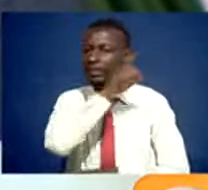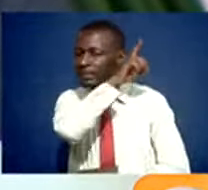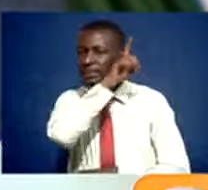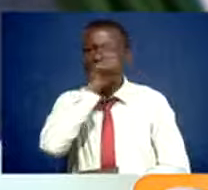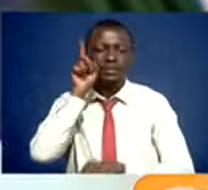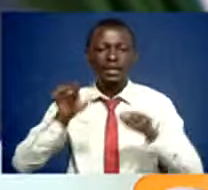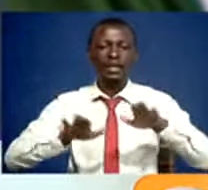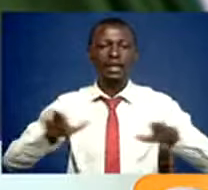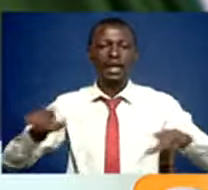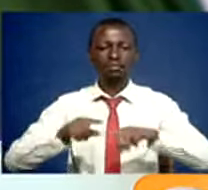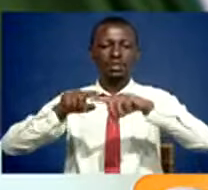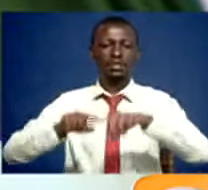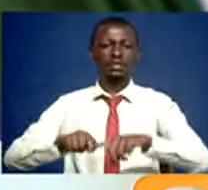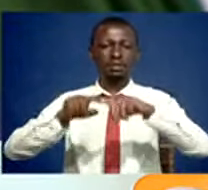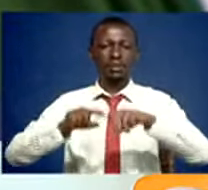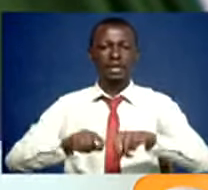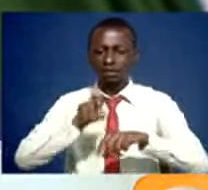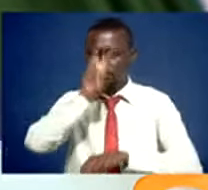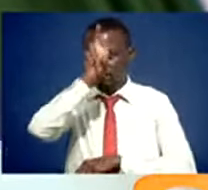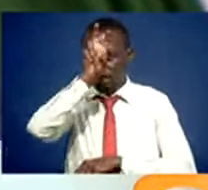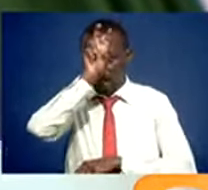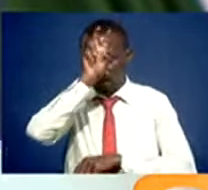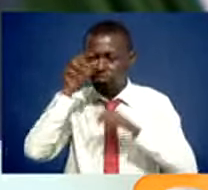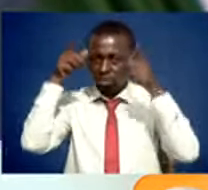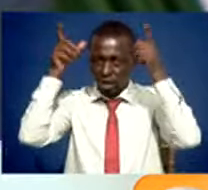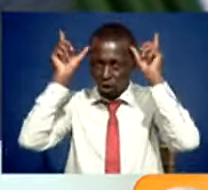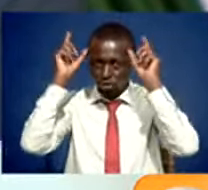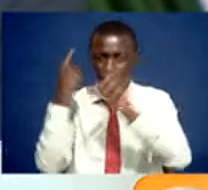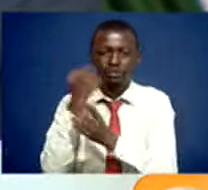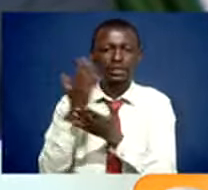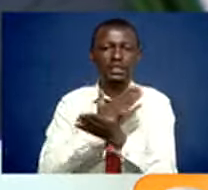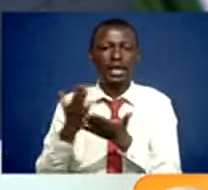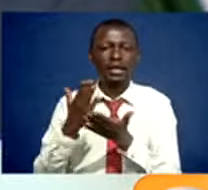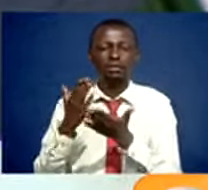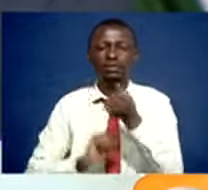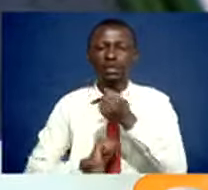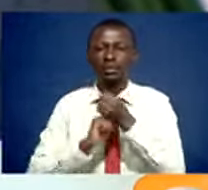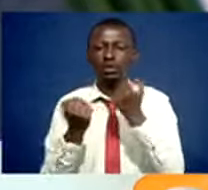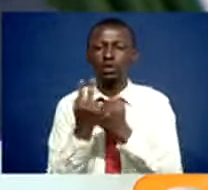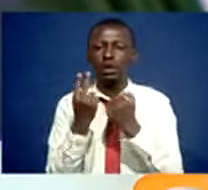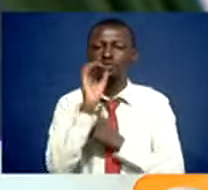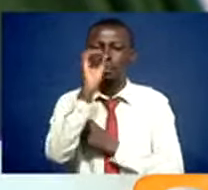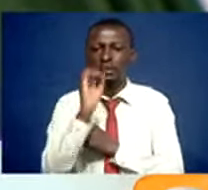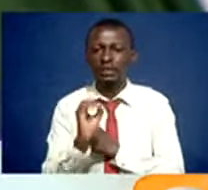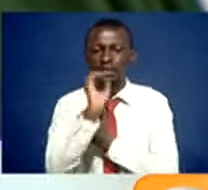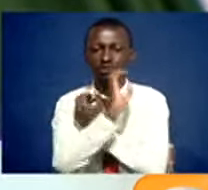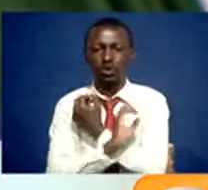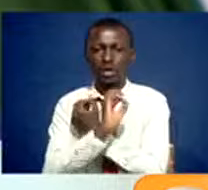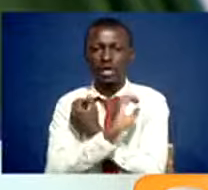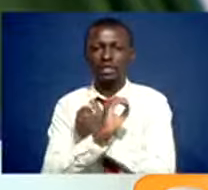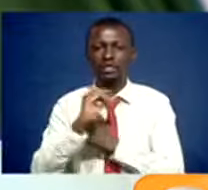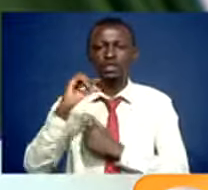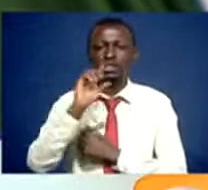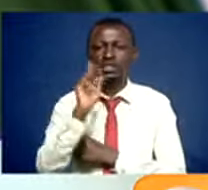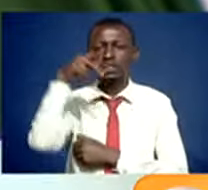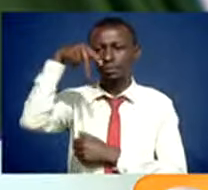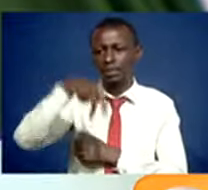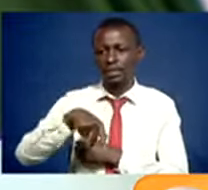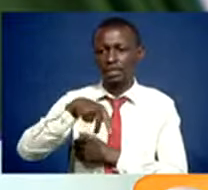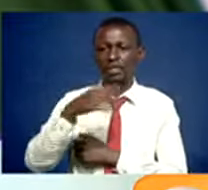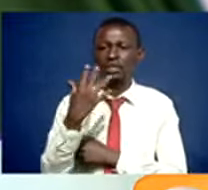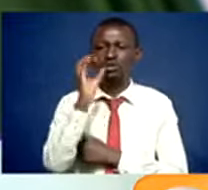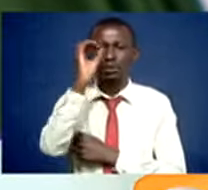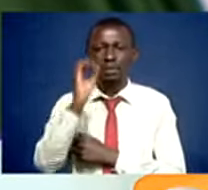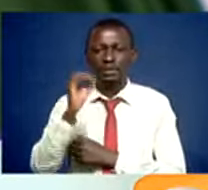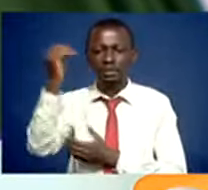livelihoods primarily from livestock sector, which contributes 12% to the country's GDP and employs